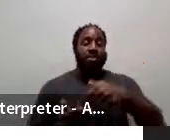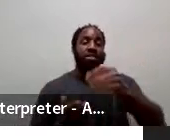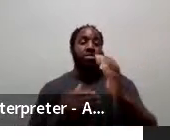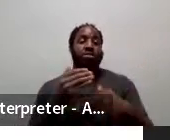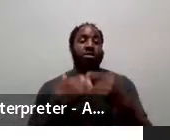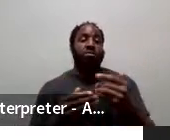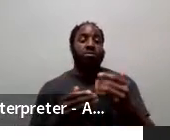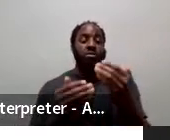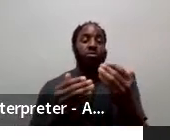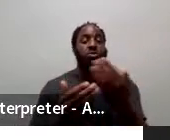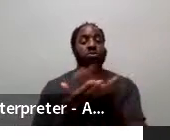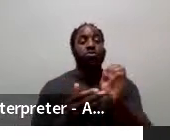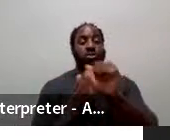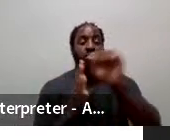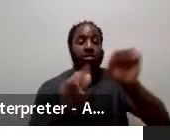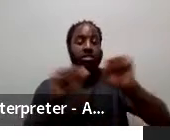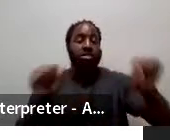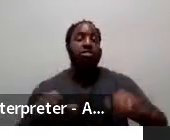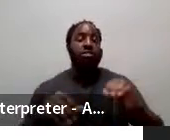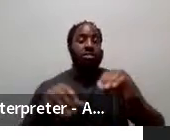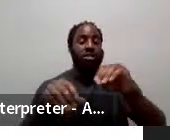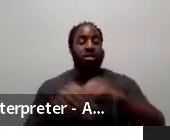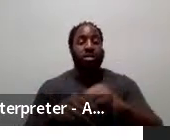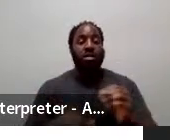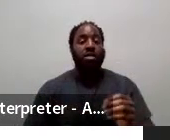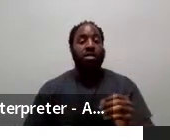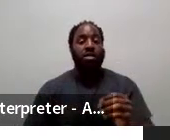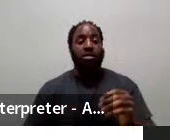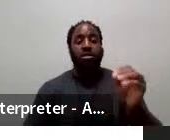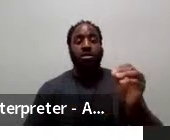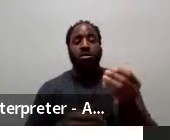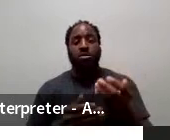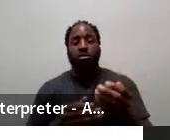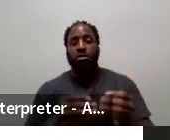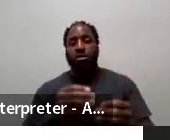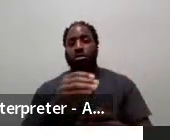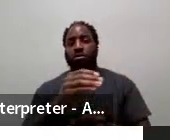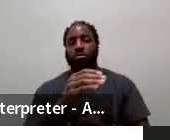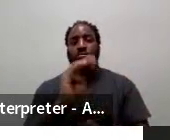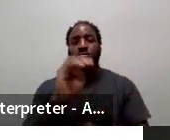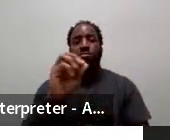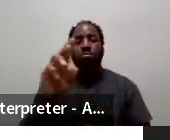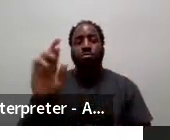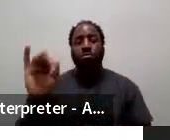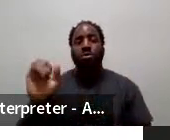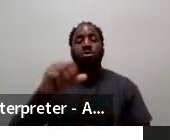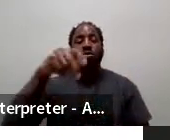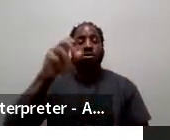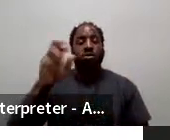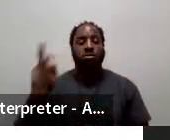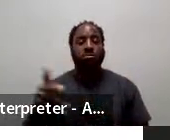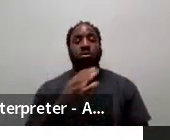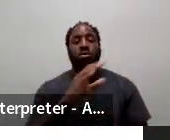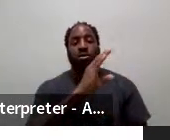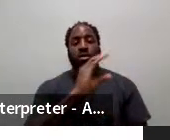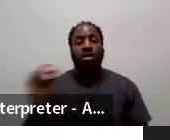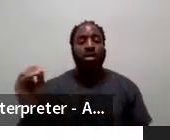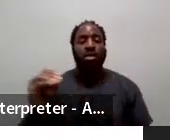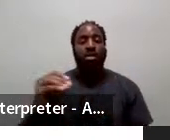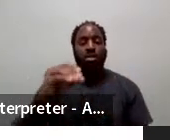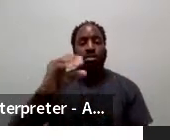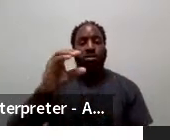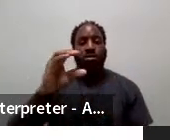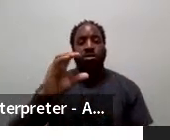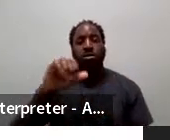Van Nest, Morris Park, Hunts Point, and Co-op City, they are central to the city